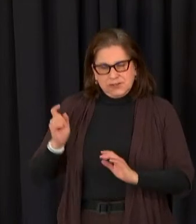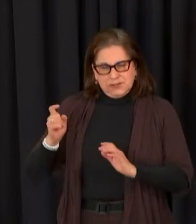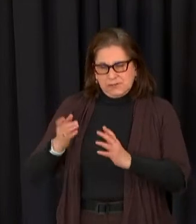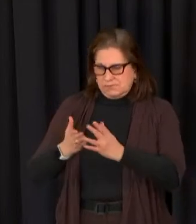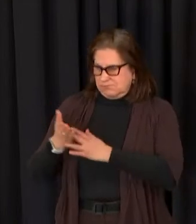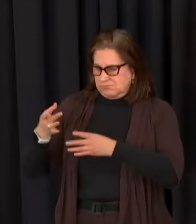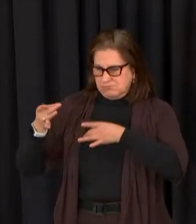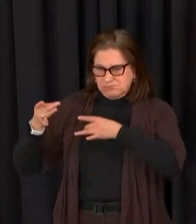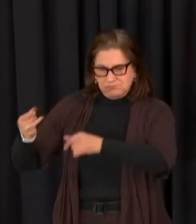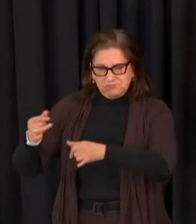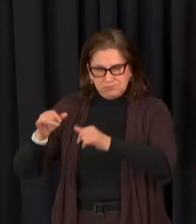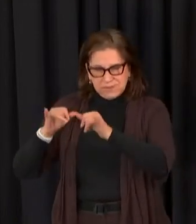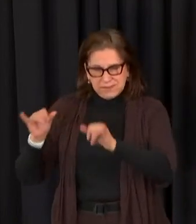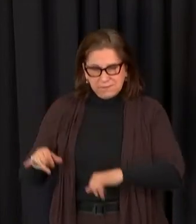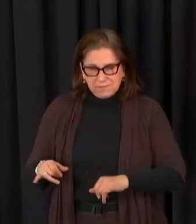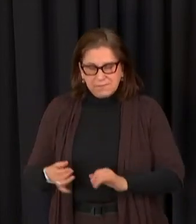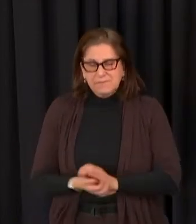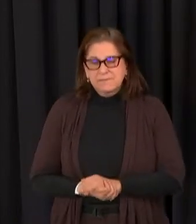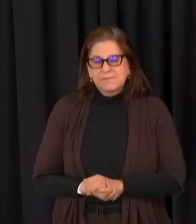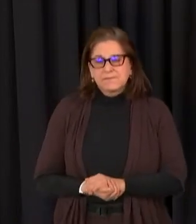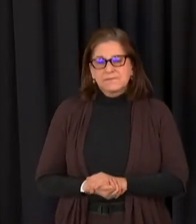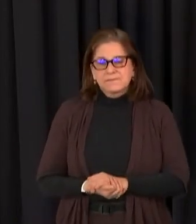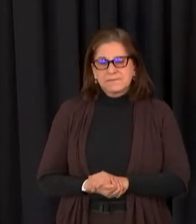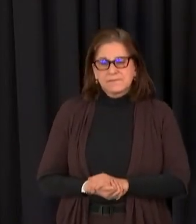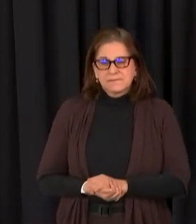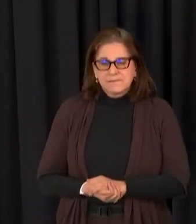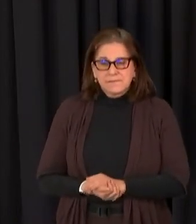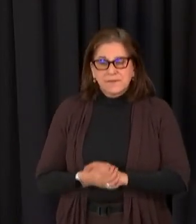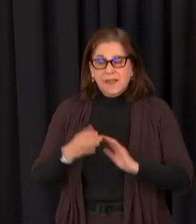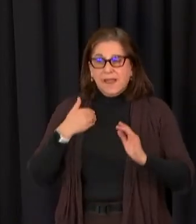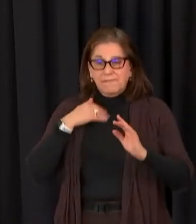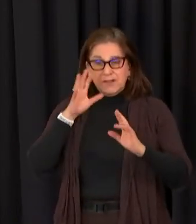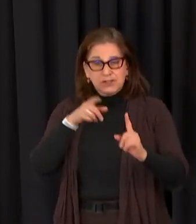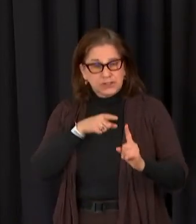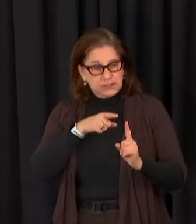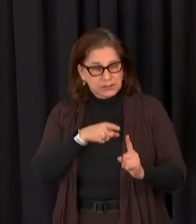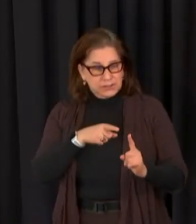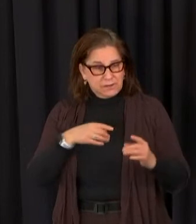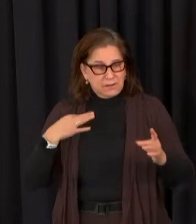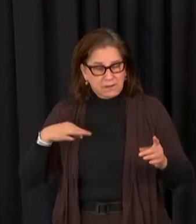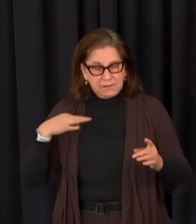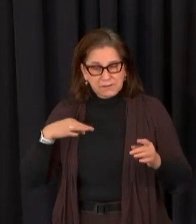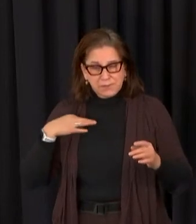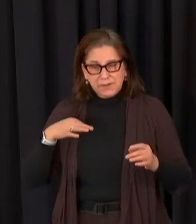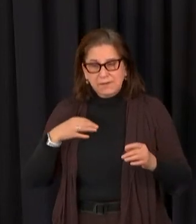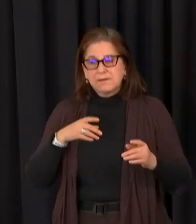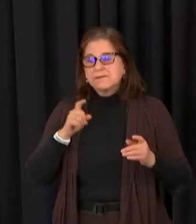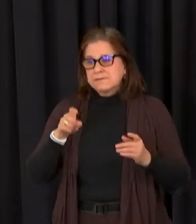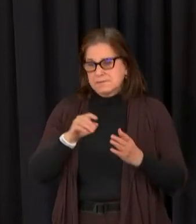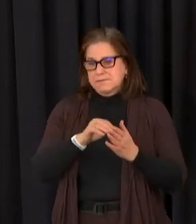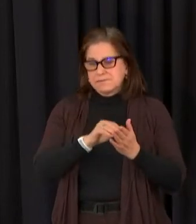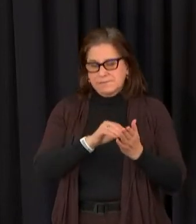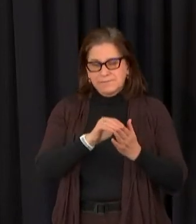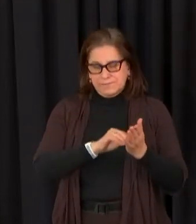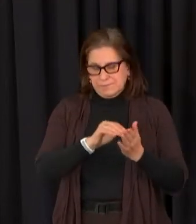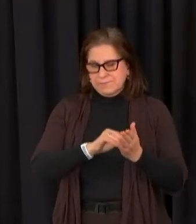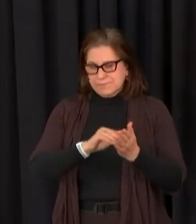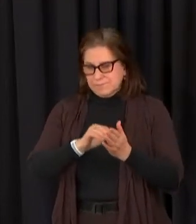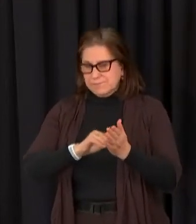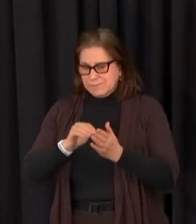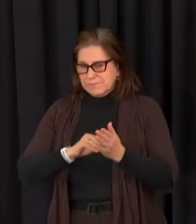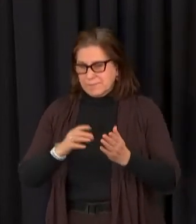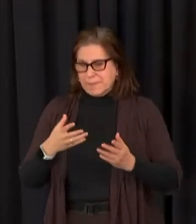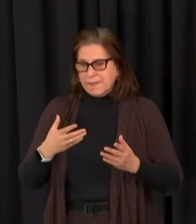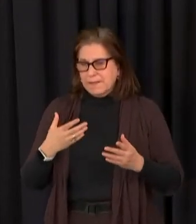has been for several weeks an opportunity for certain eligible workforce folks to document that as well. So if you were,